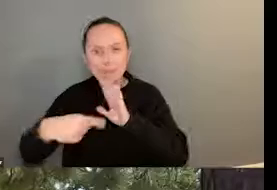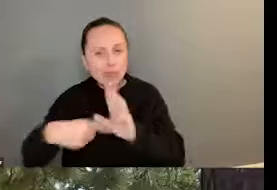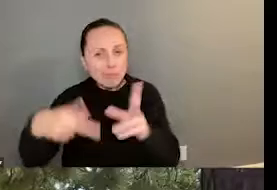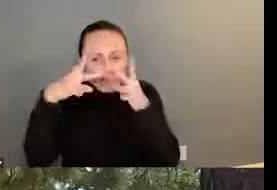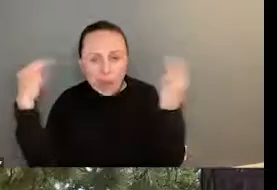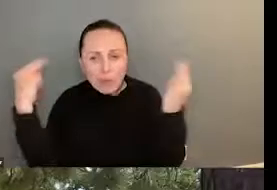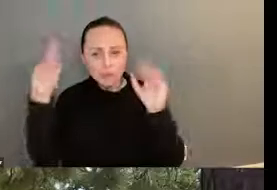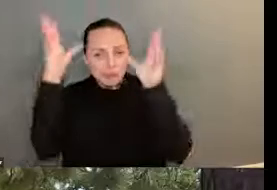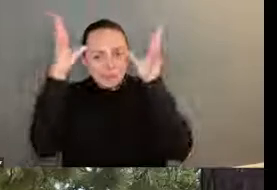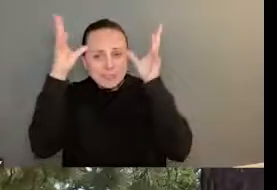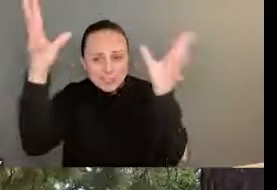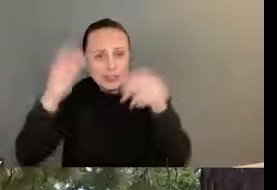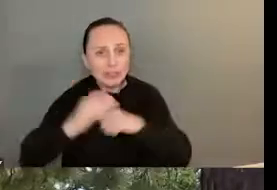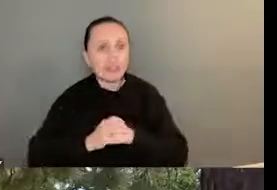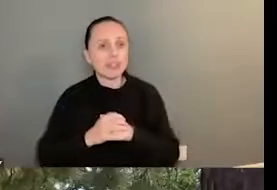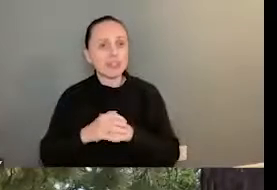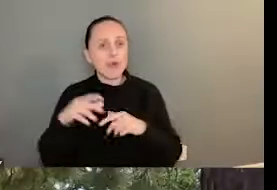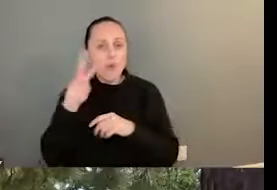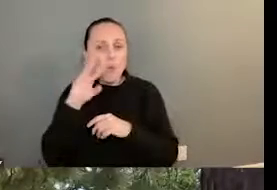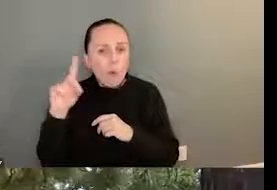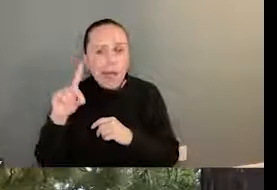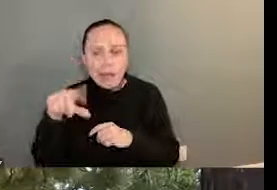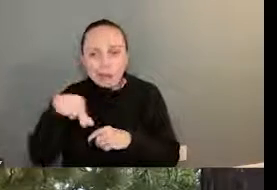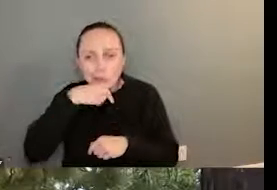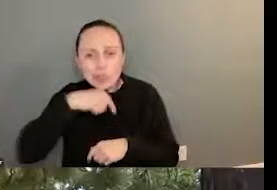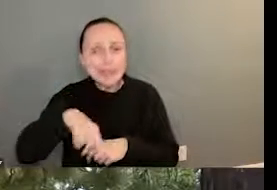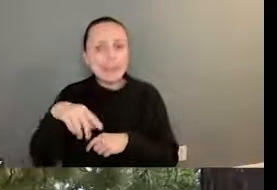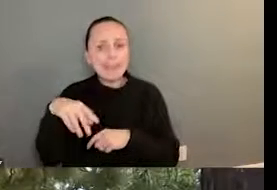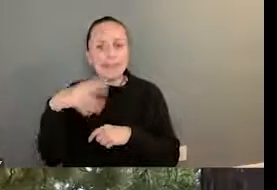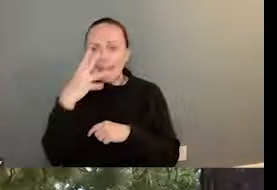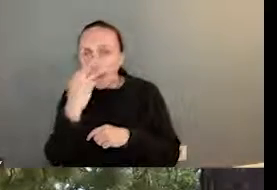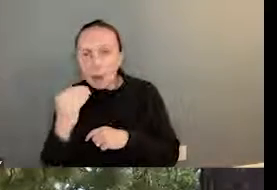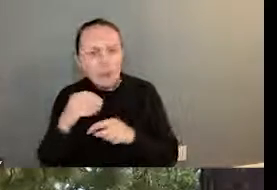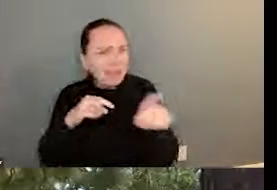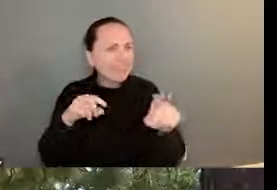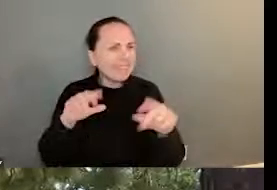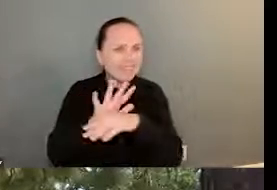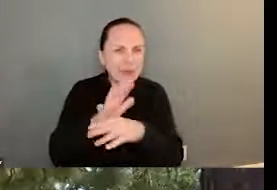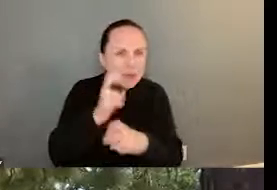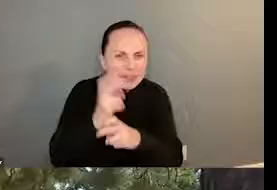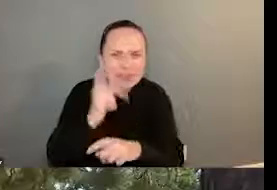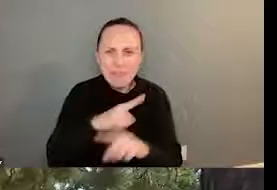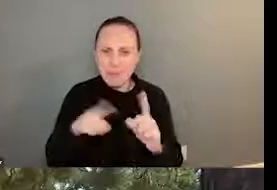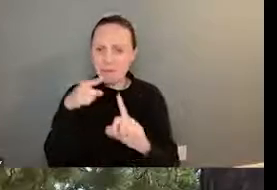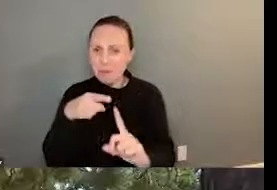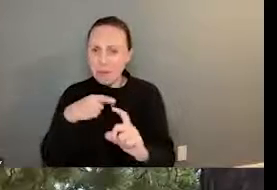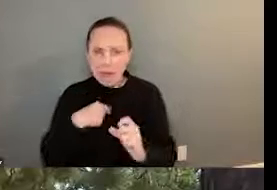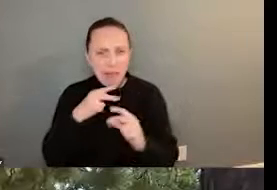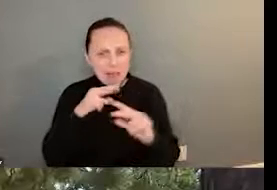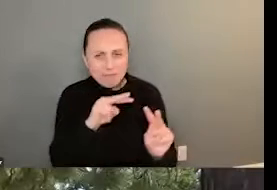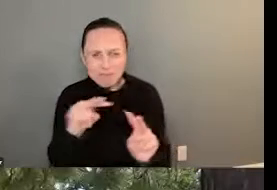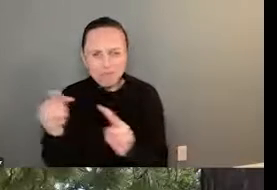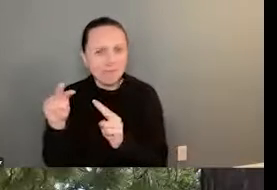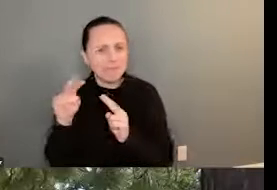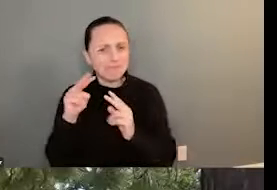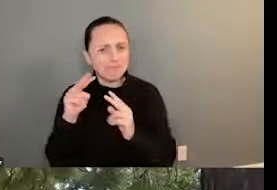deer and the wild turkeys and the coyotes. The videos are a little stilty, but it doesn't matter. You can see them. The point still